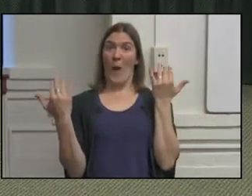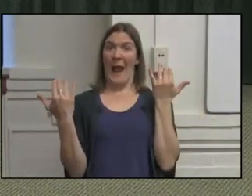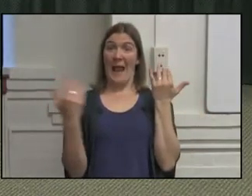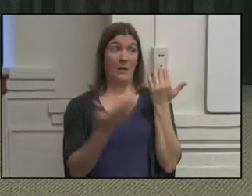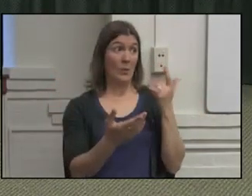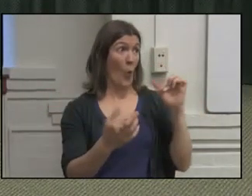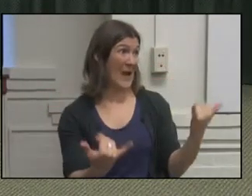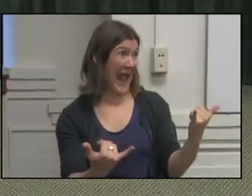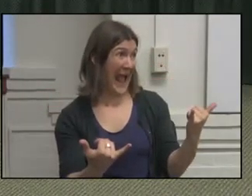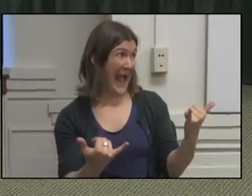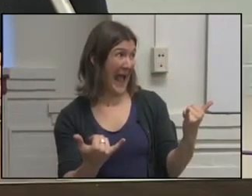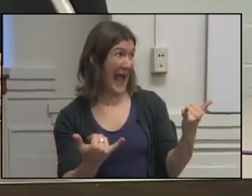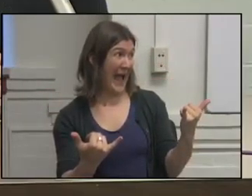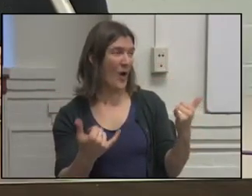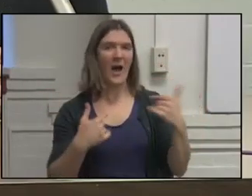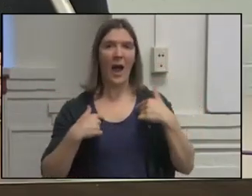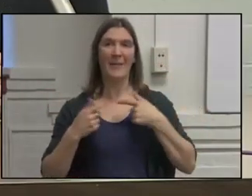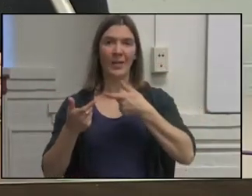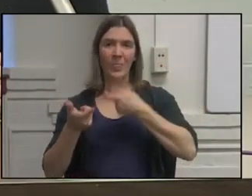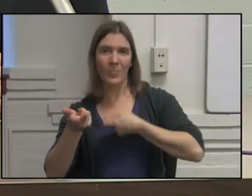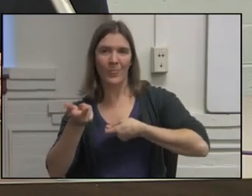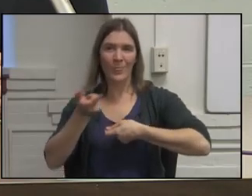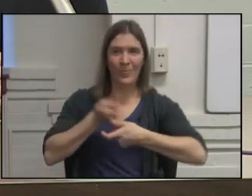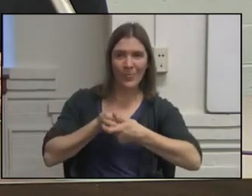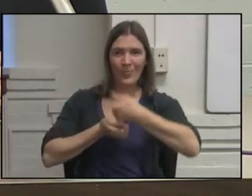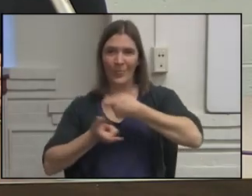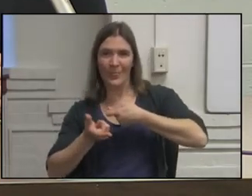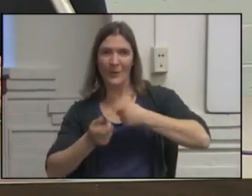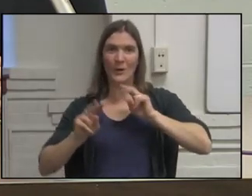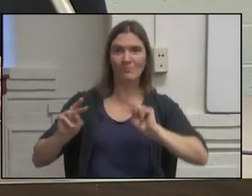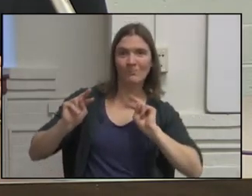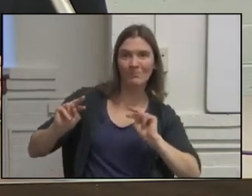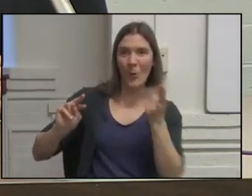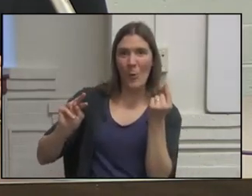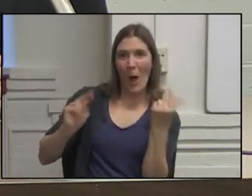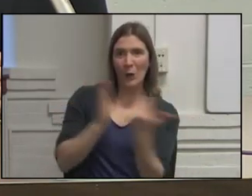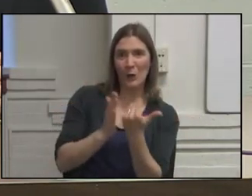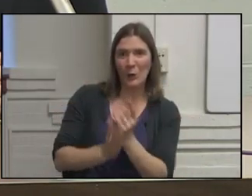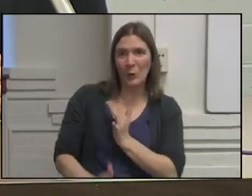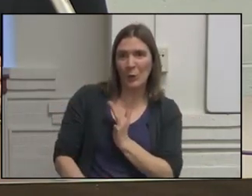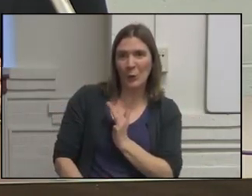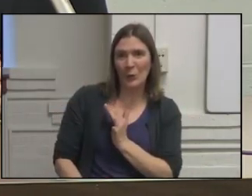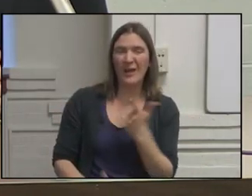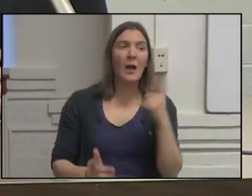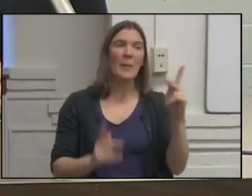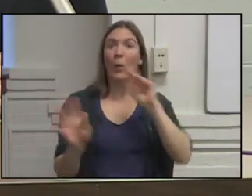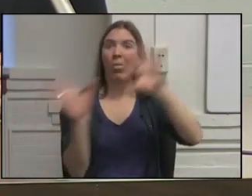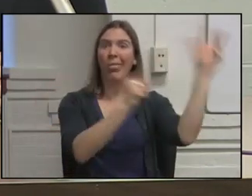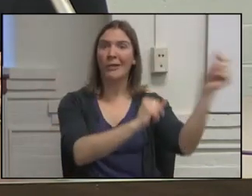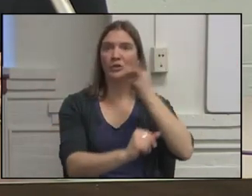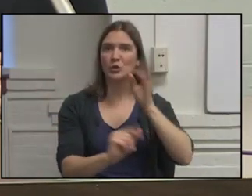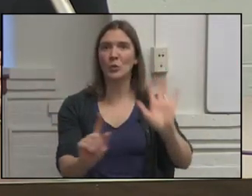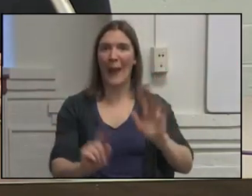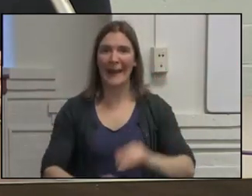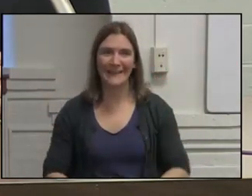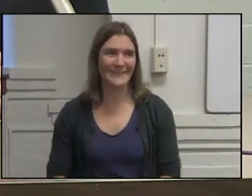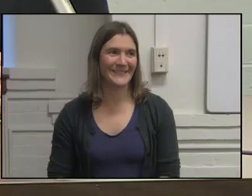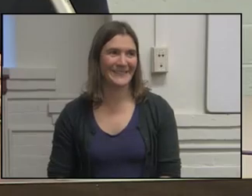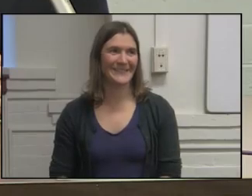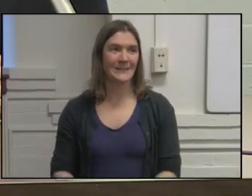Unless you want us to. Just, I'm trying to tease it so that people stay tuned. Ah. Stay tuned. Because we lose our audience. Don't call it.